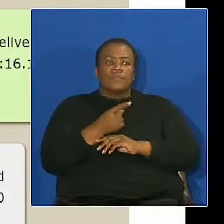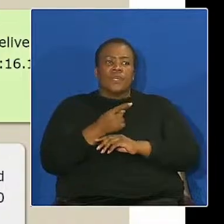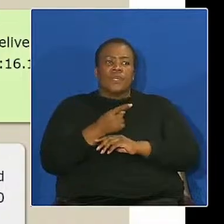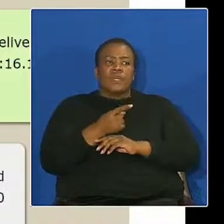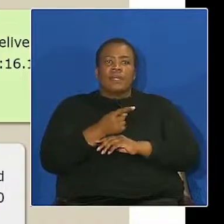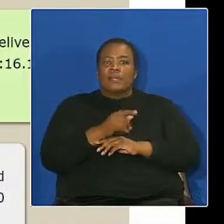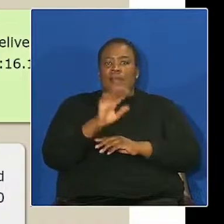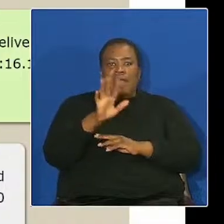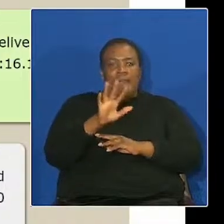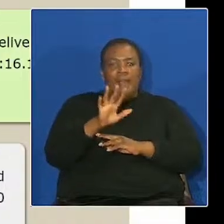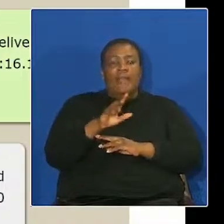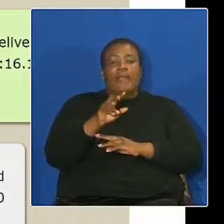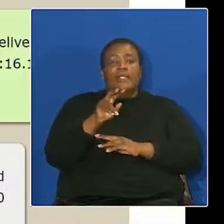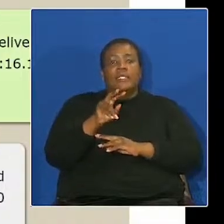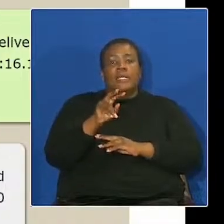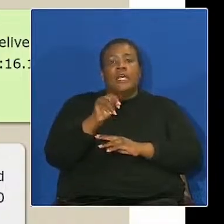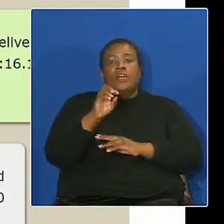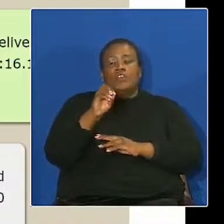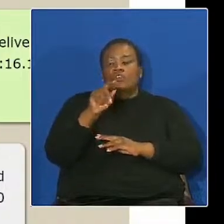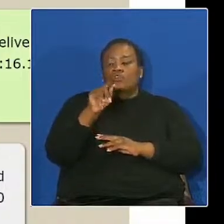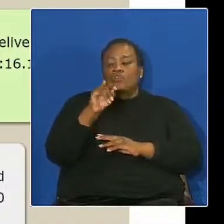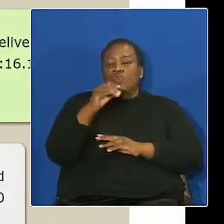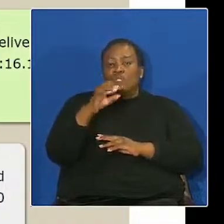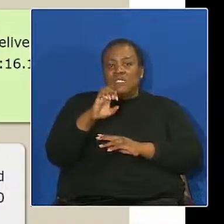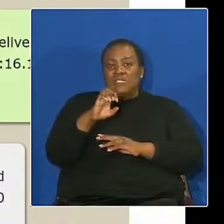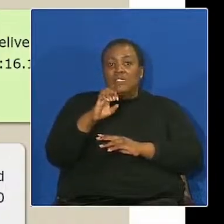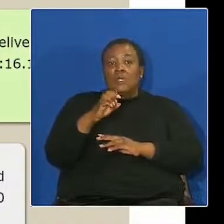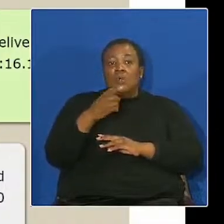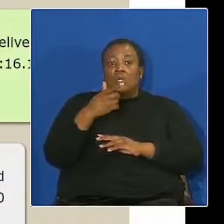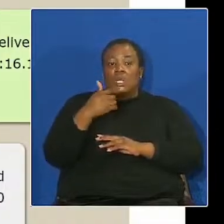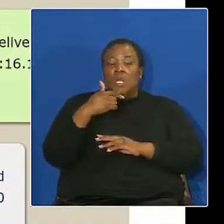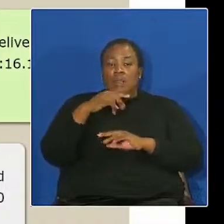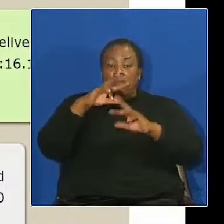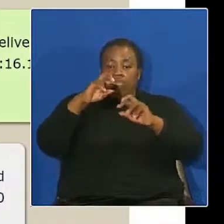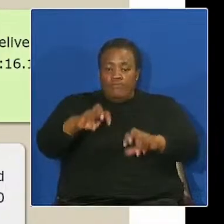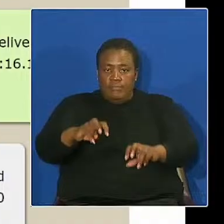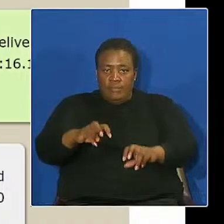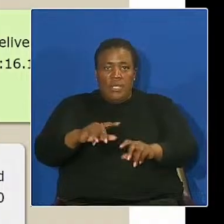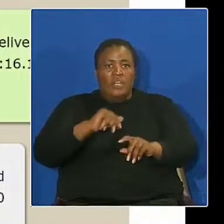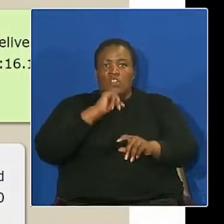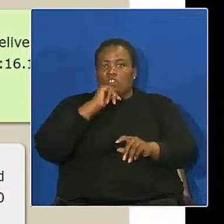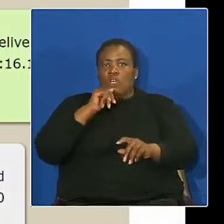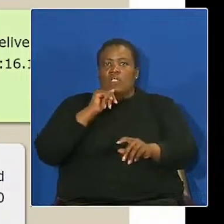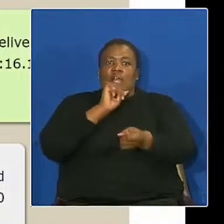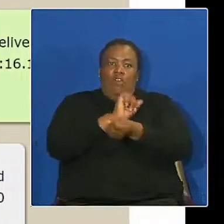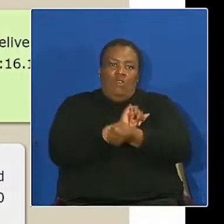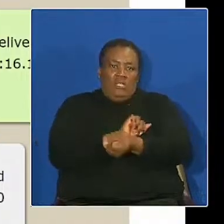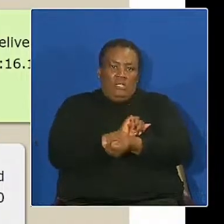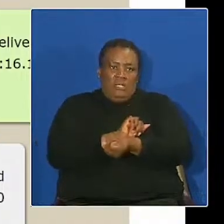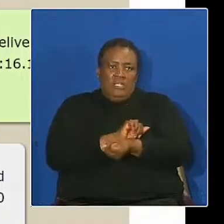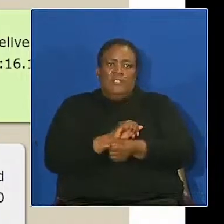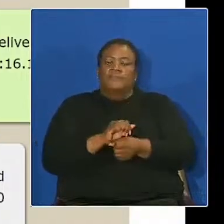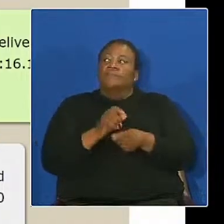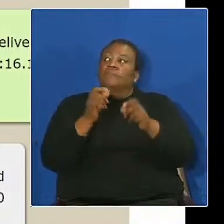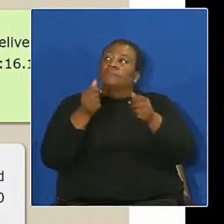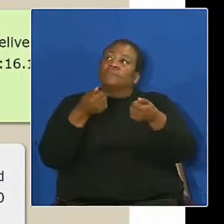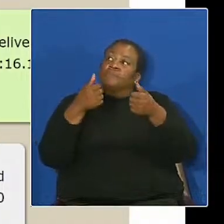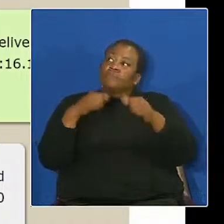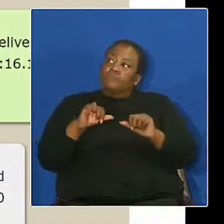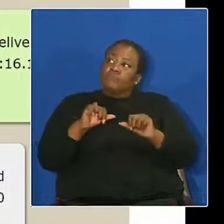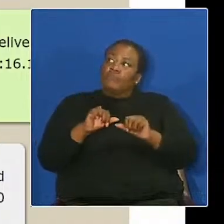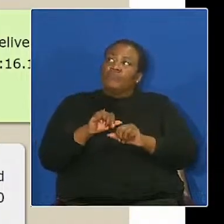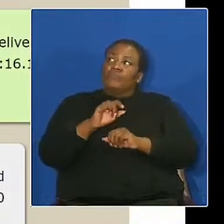notice of investigation instead of notice of arrest. And then next, it's